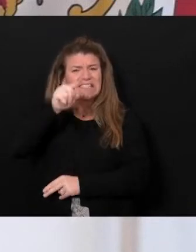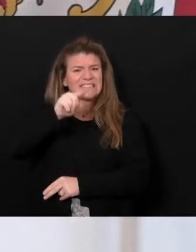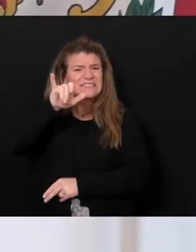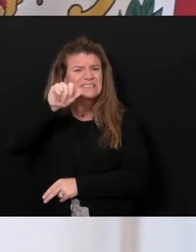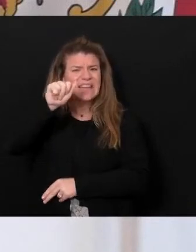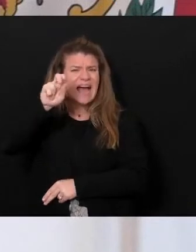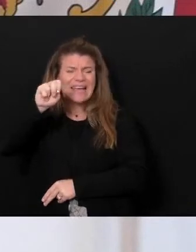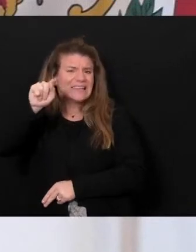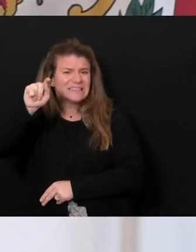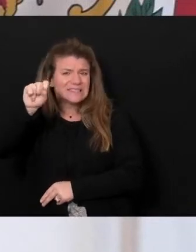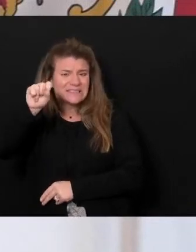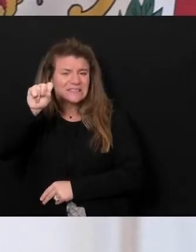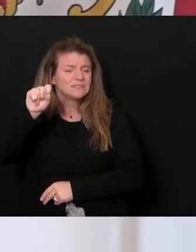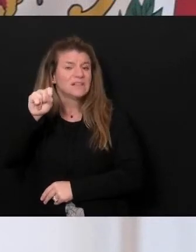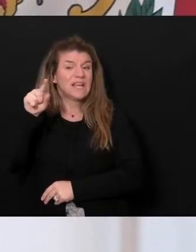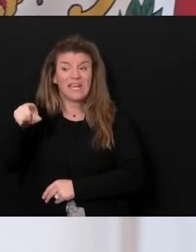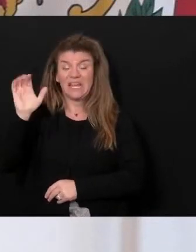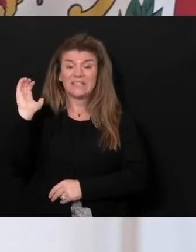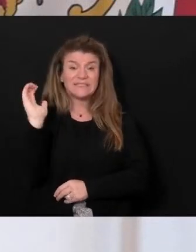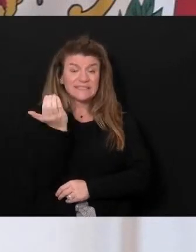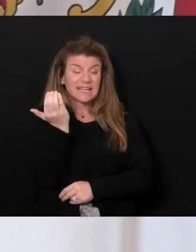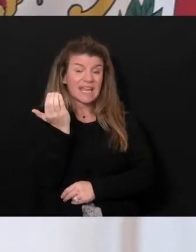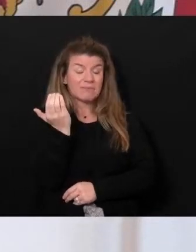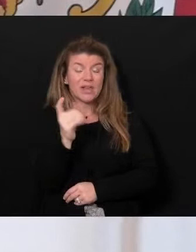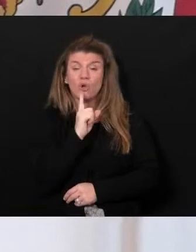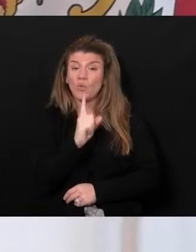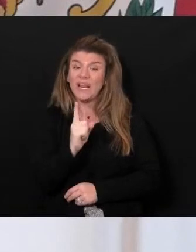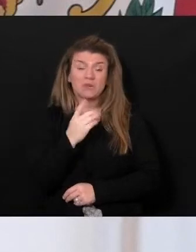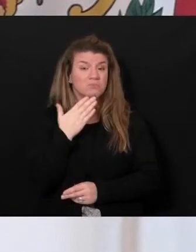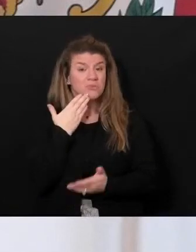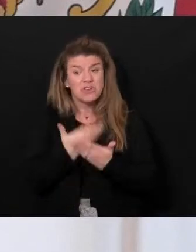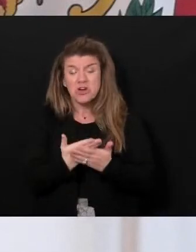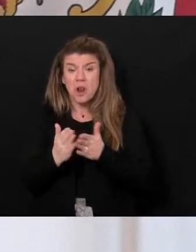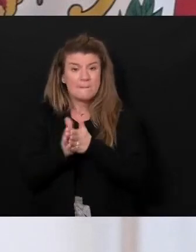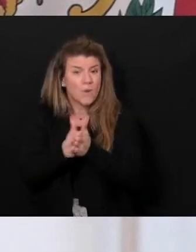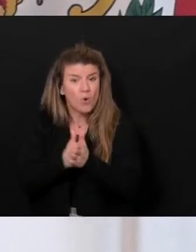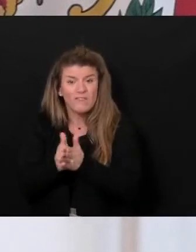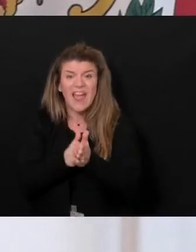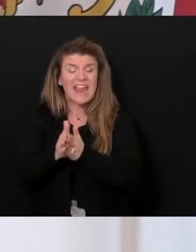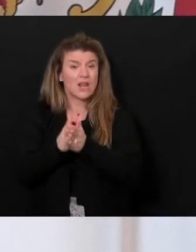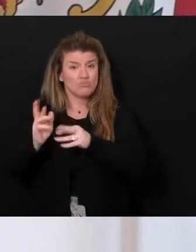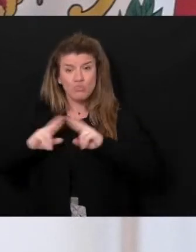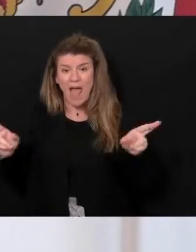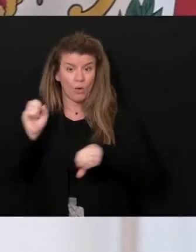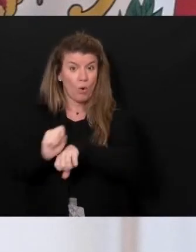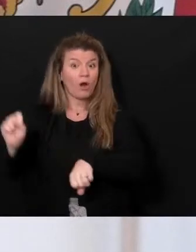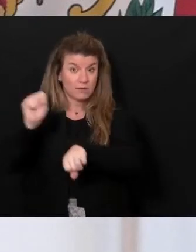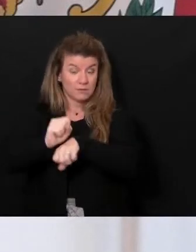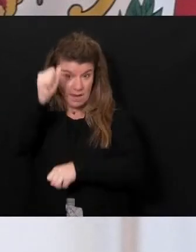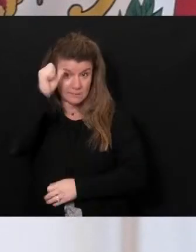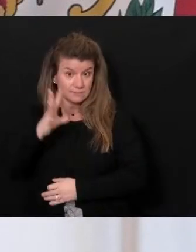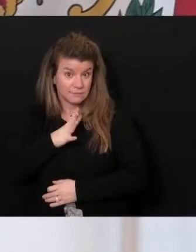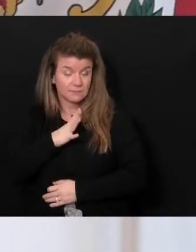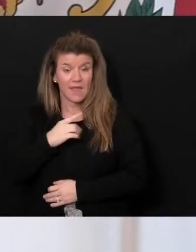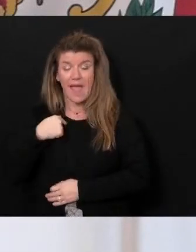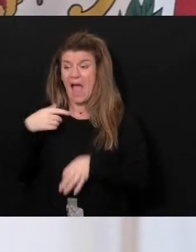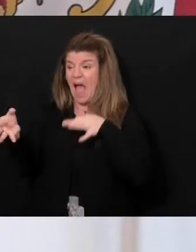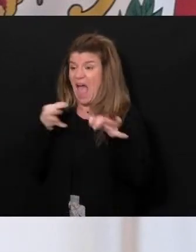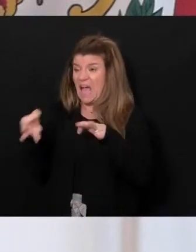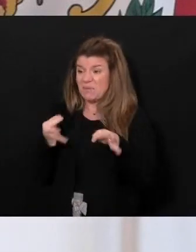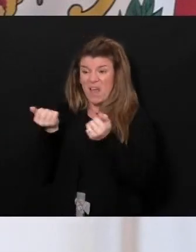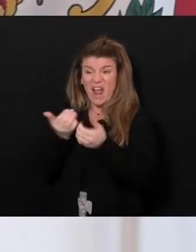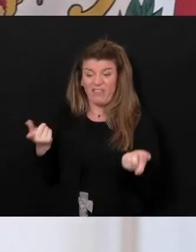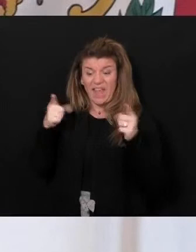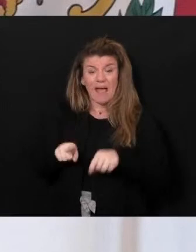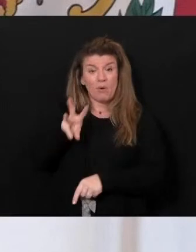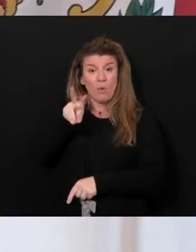and everything. He seemed like a really go-getter kind of guy. You know, I told him of what was all going on in West Virginia. He